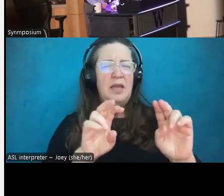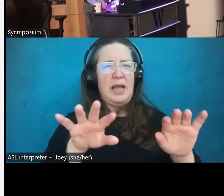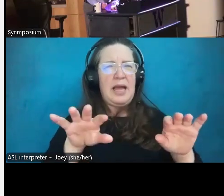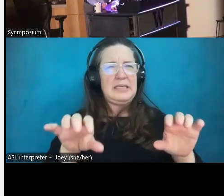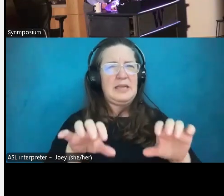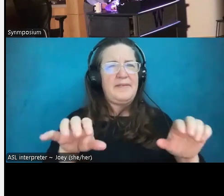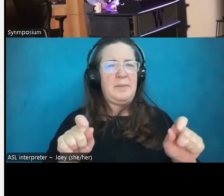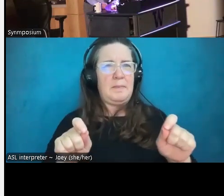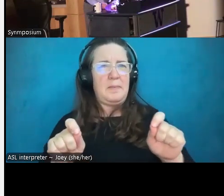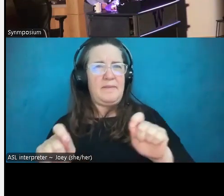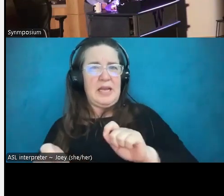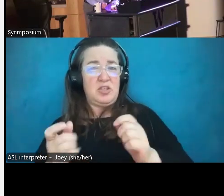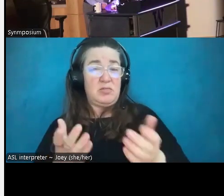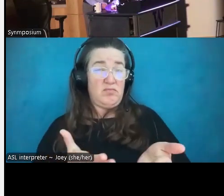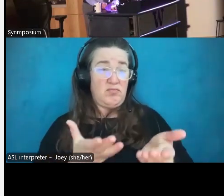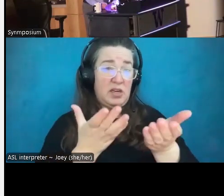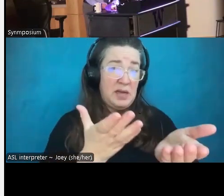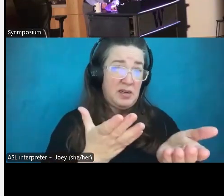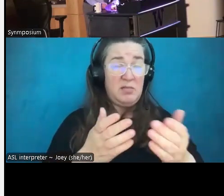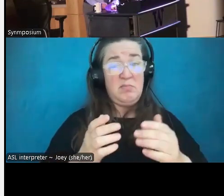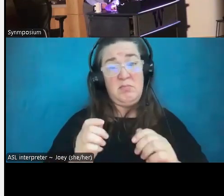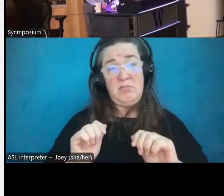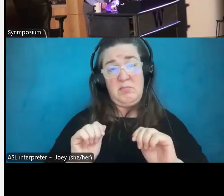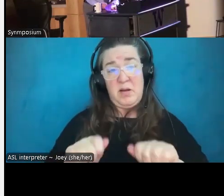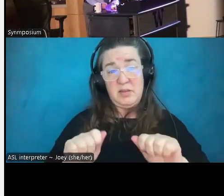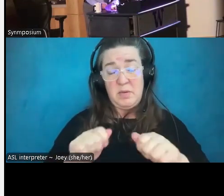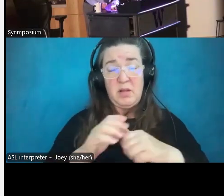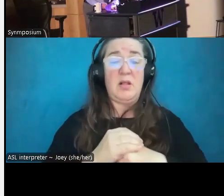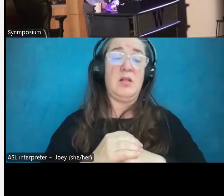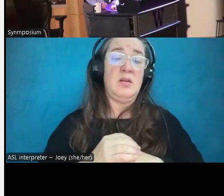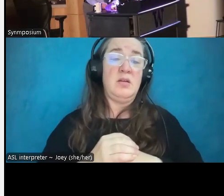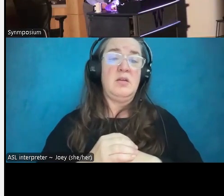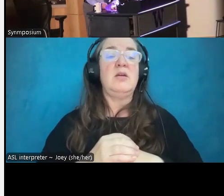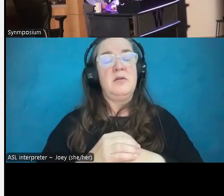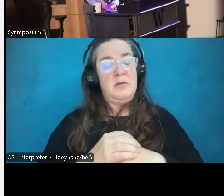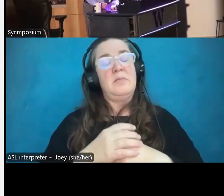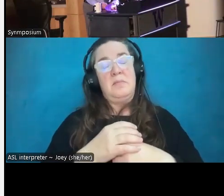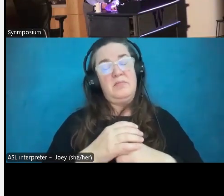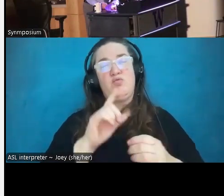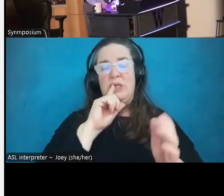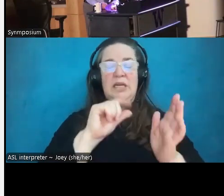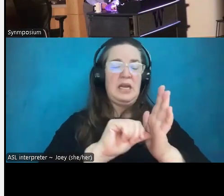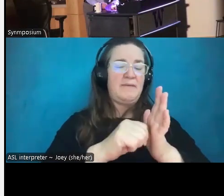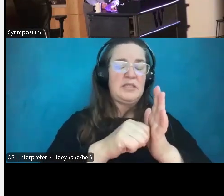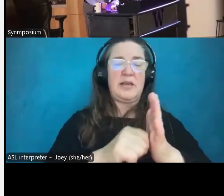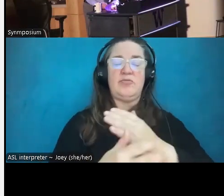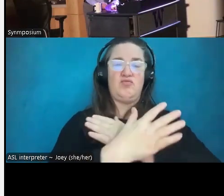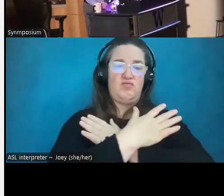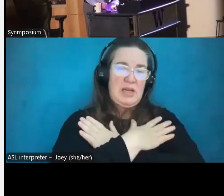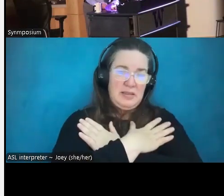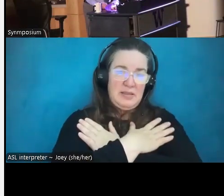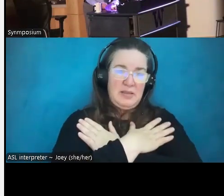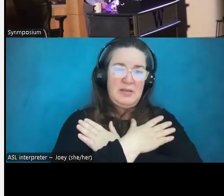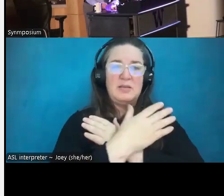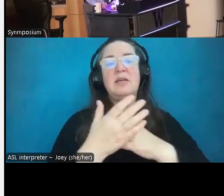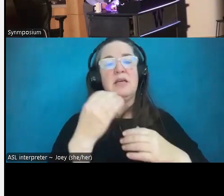and feasible? Really educate on rest for recovery, write for work release, counsel on role adjustment, and then cognitive rehab is a